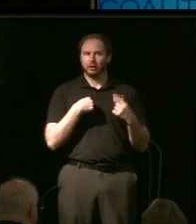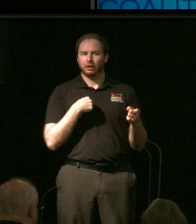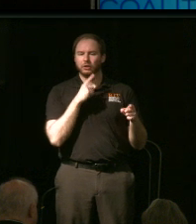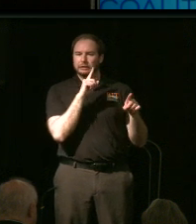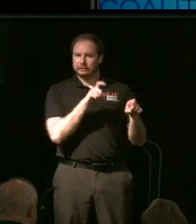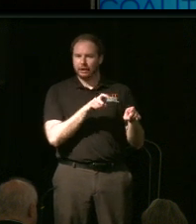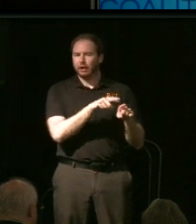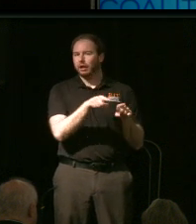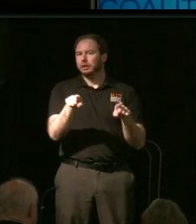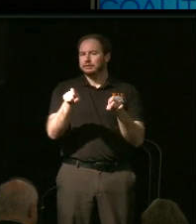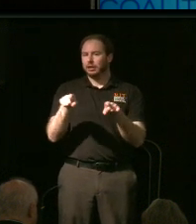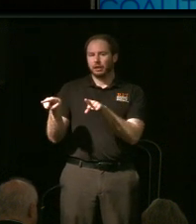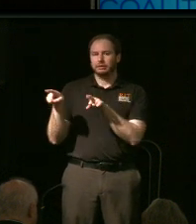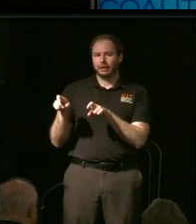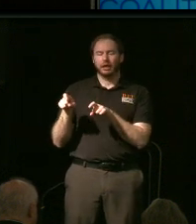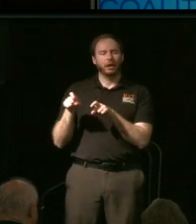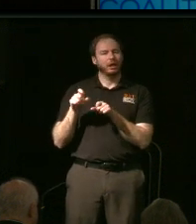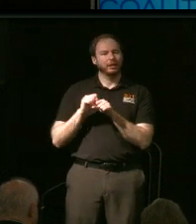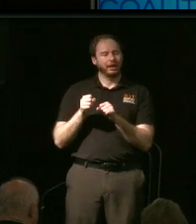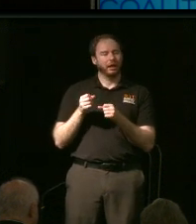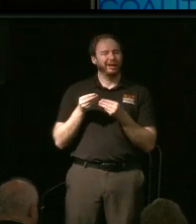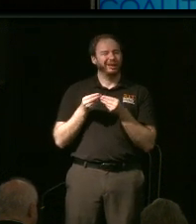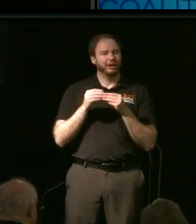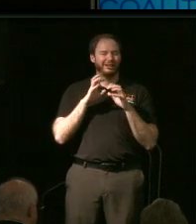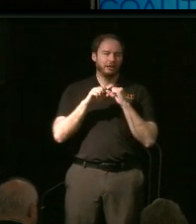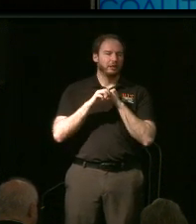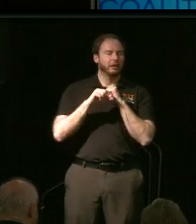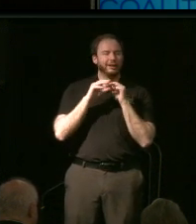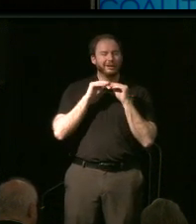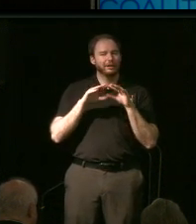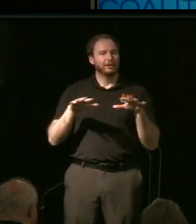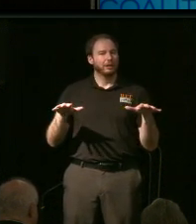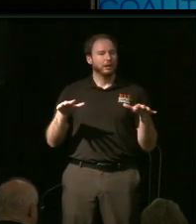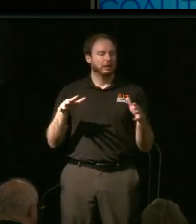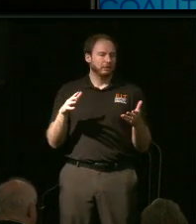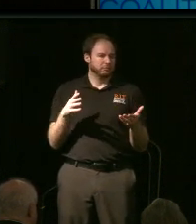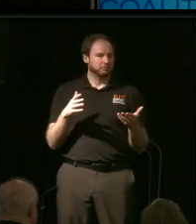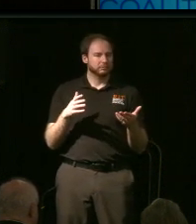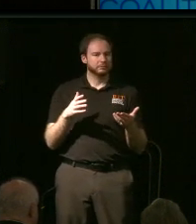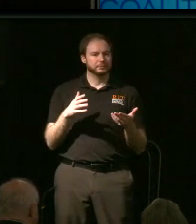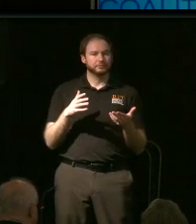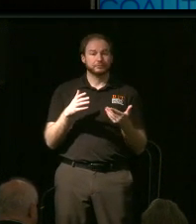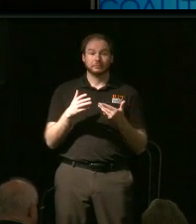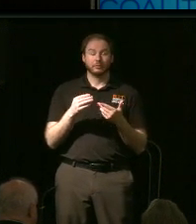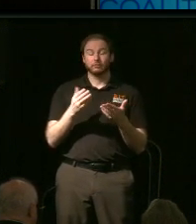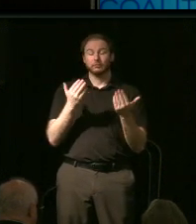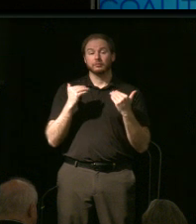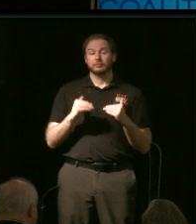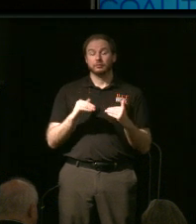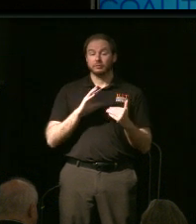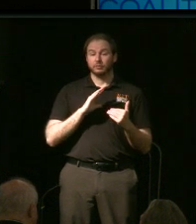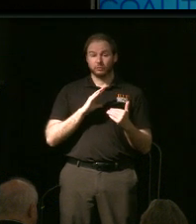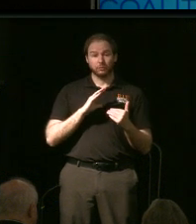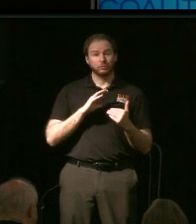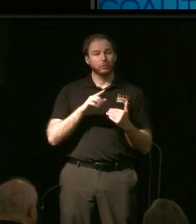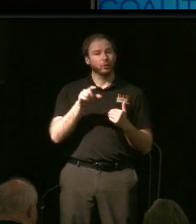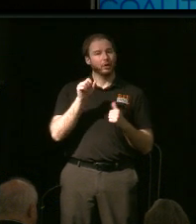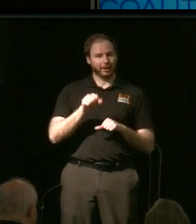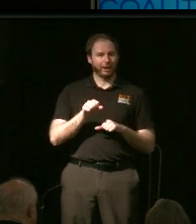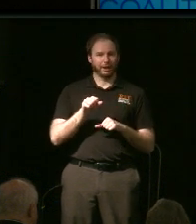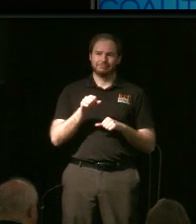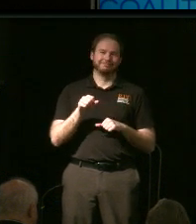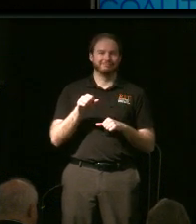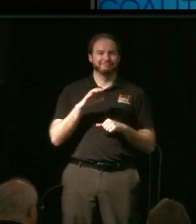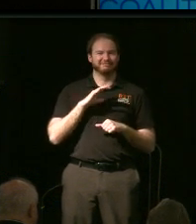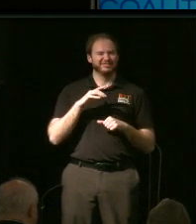be able to figure out for themselves what they want to do with this information. The other great thing about this is you get to hang out